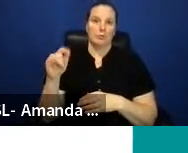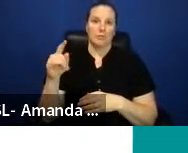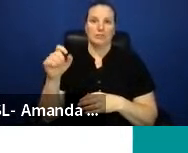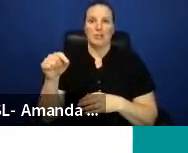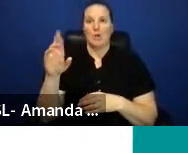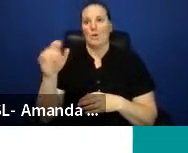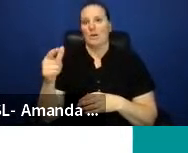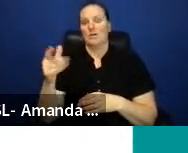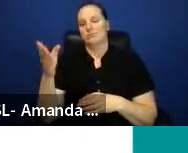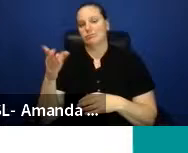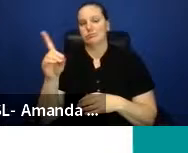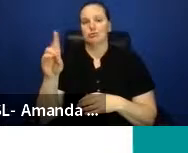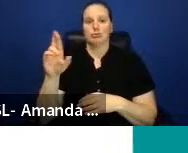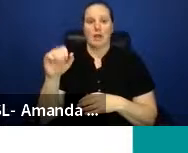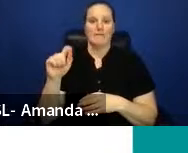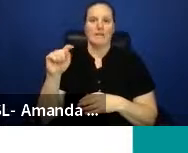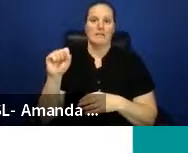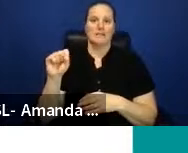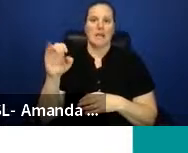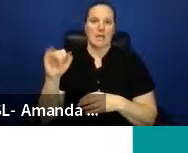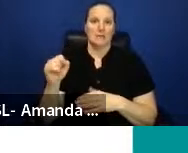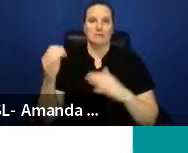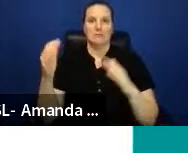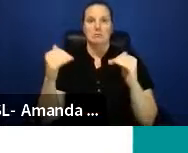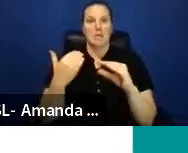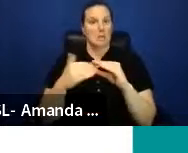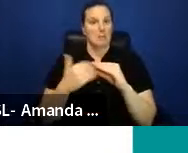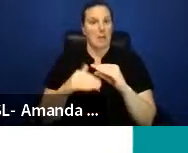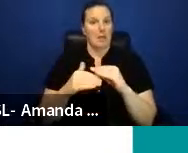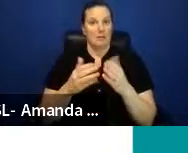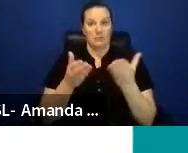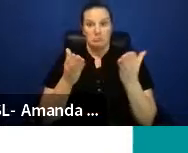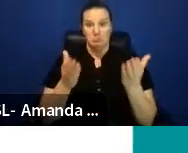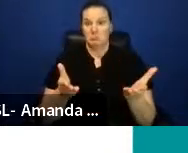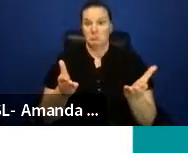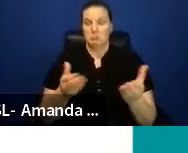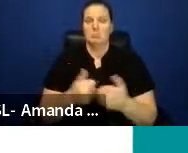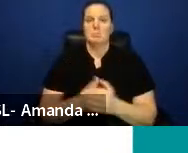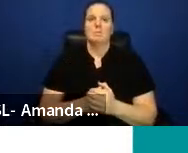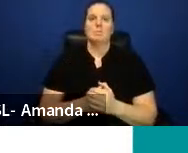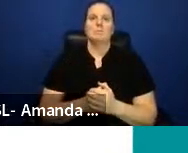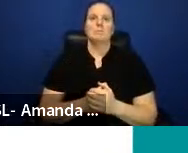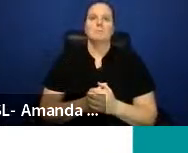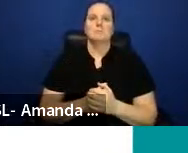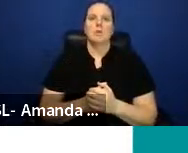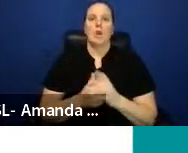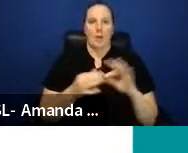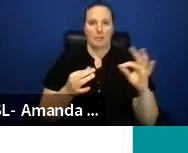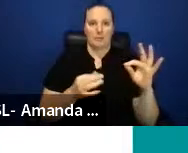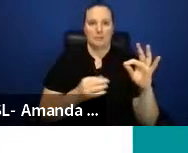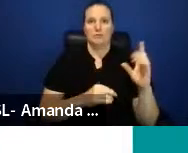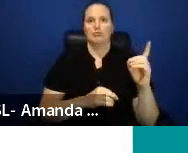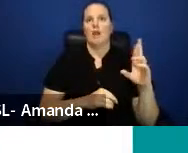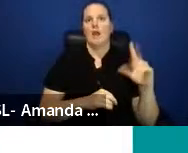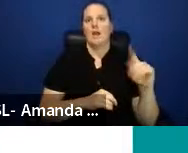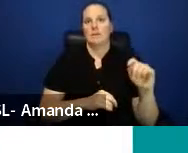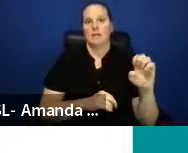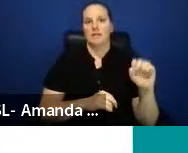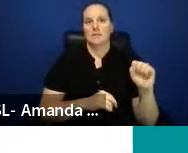www.interstatebridge.org, draft SEIS. You can email us a comment at